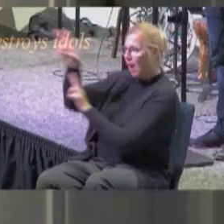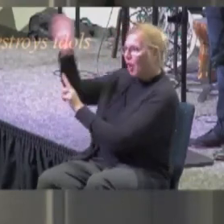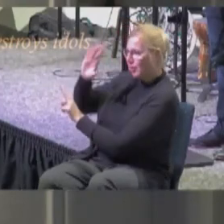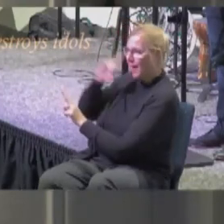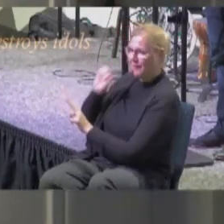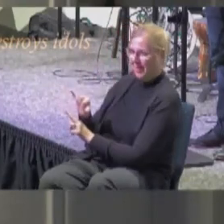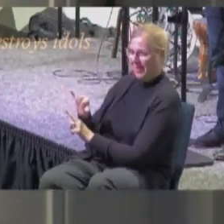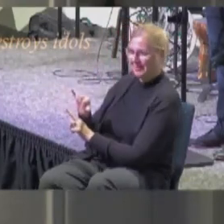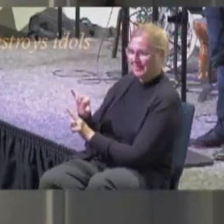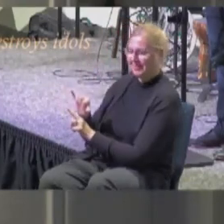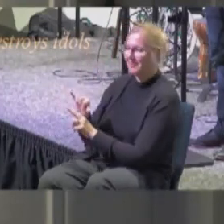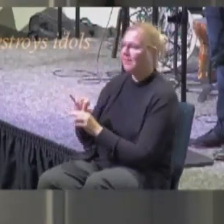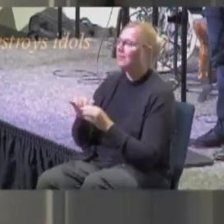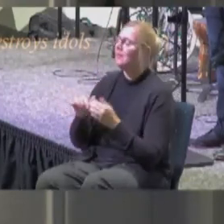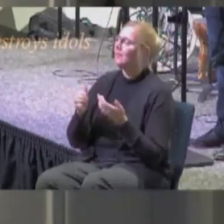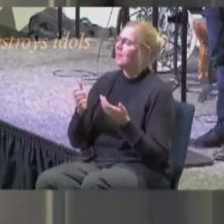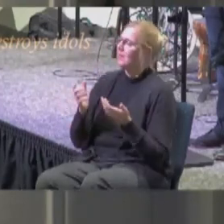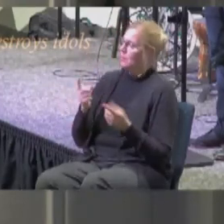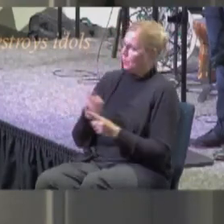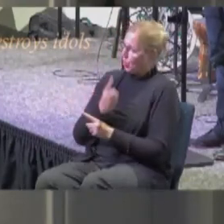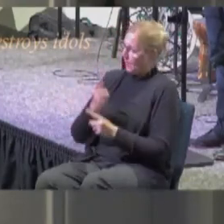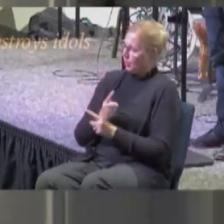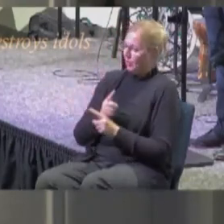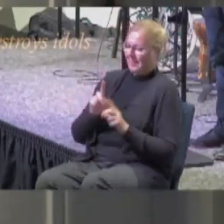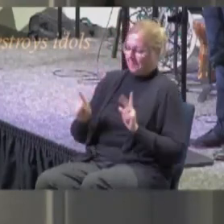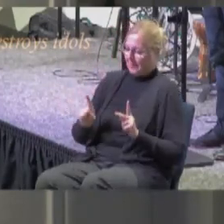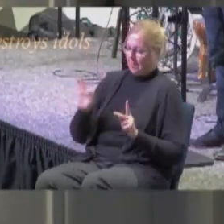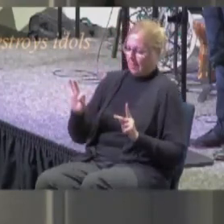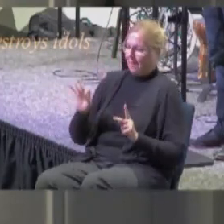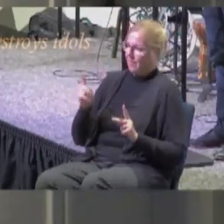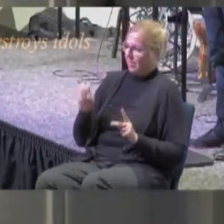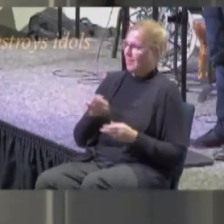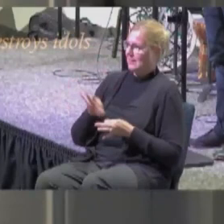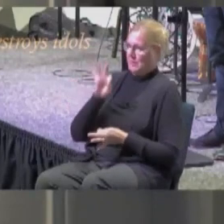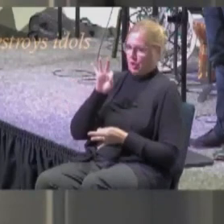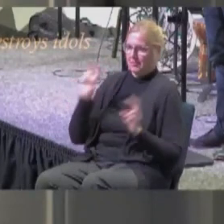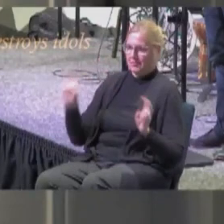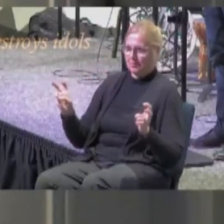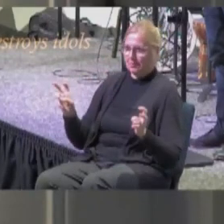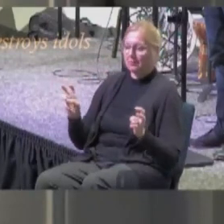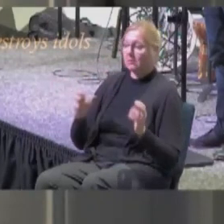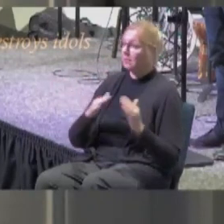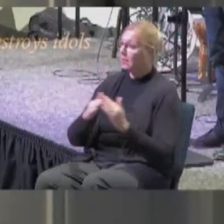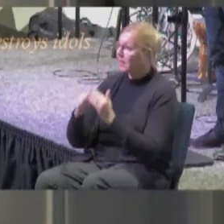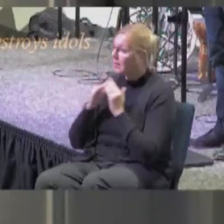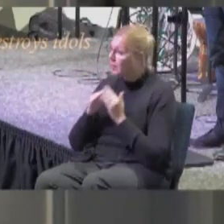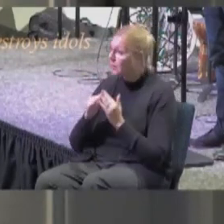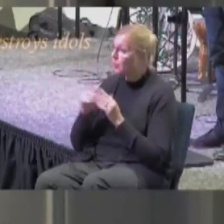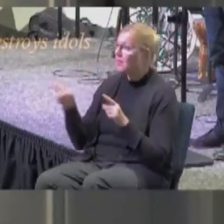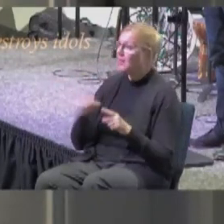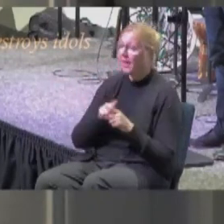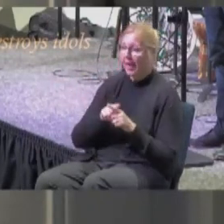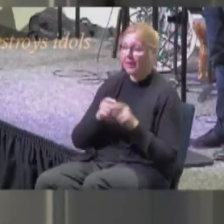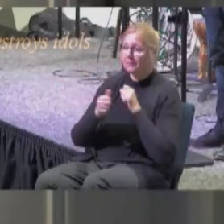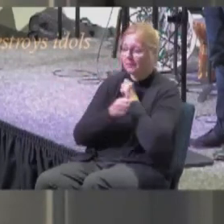Followers of the Messiah are properly people of the Spirit, the community founded at Pentecost with God's message living within